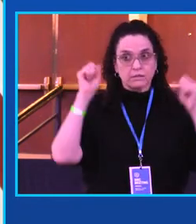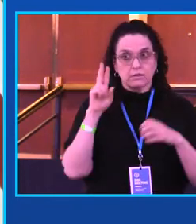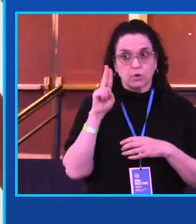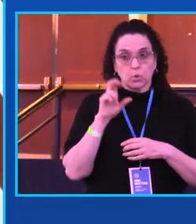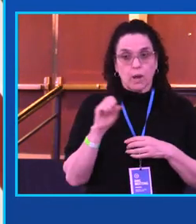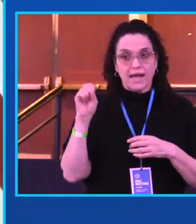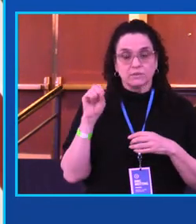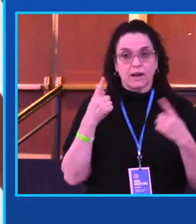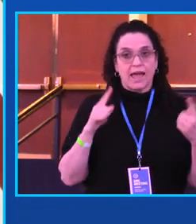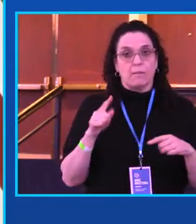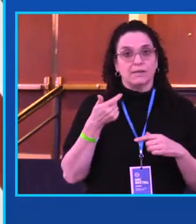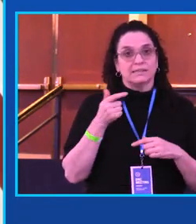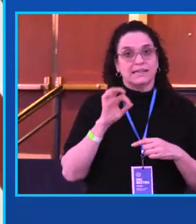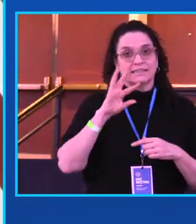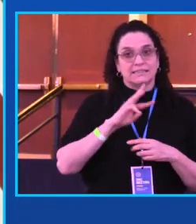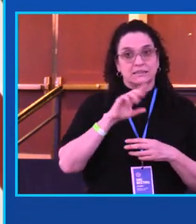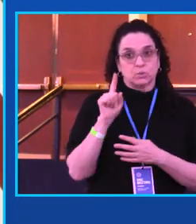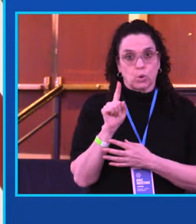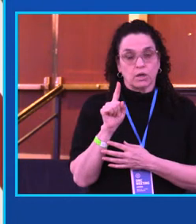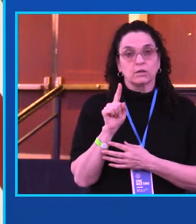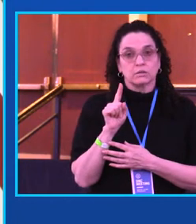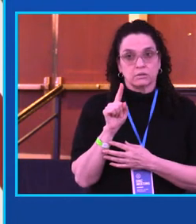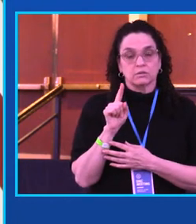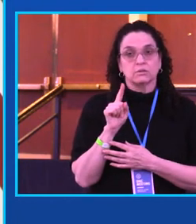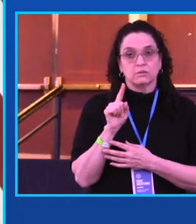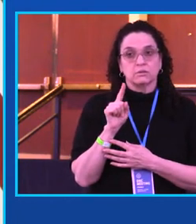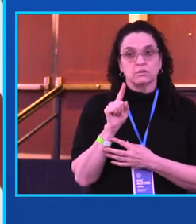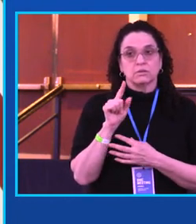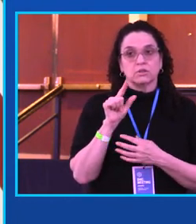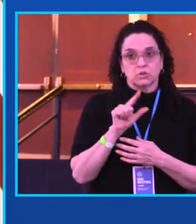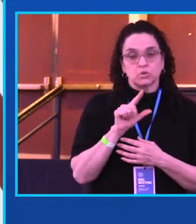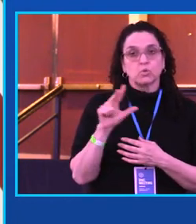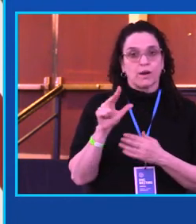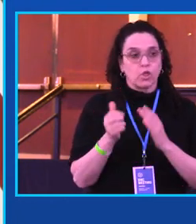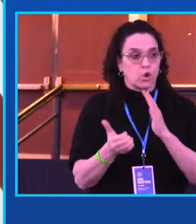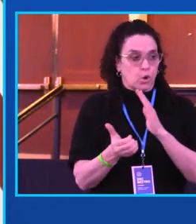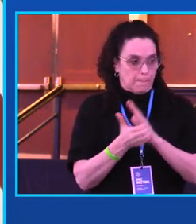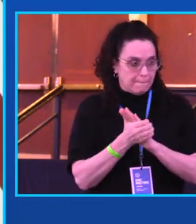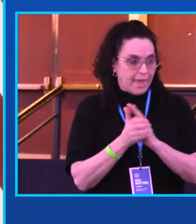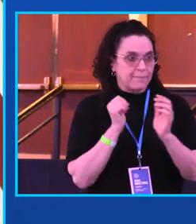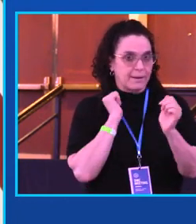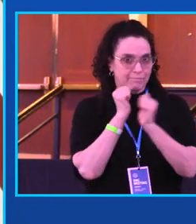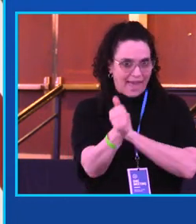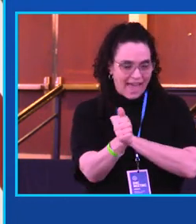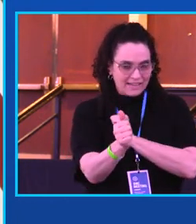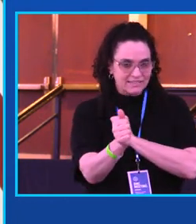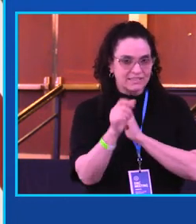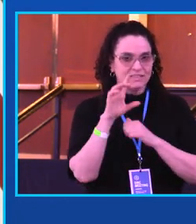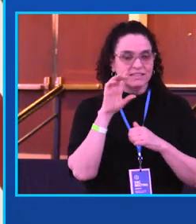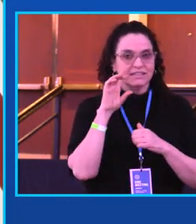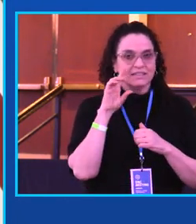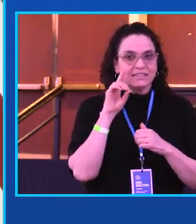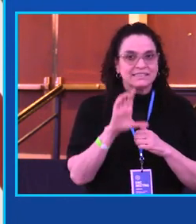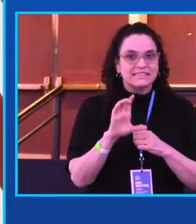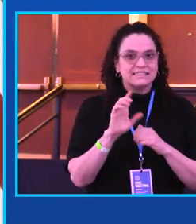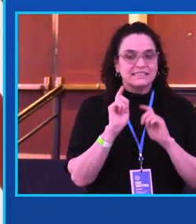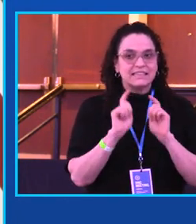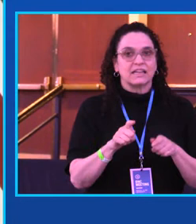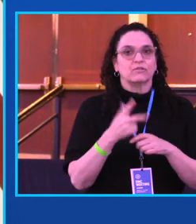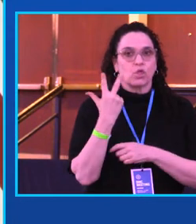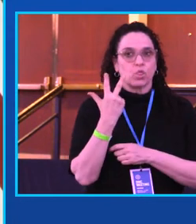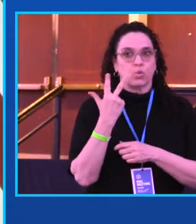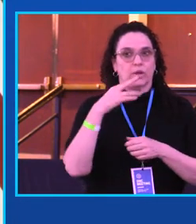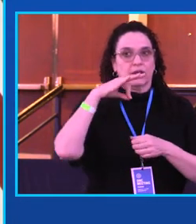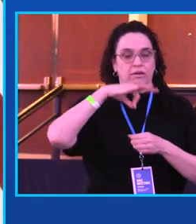In 1961, the 23rd Amendment was ratified, and D.C. was granted 3 votes in